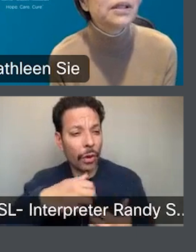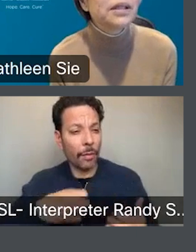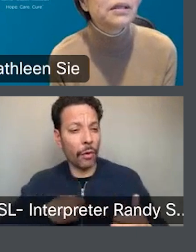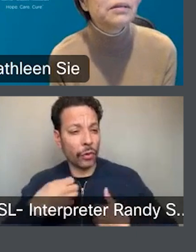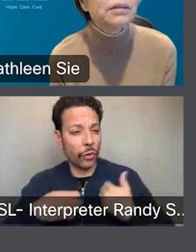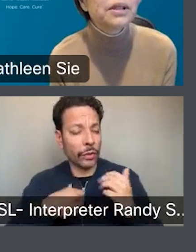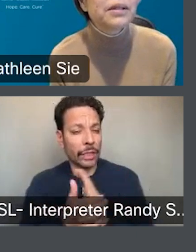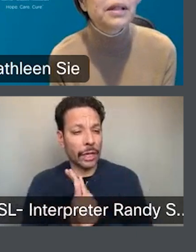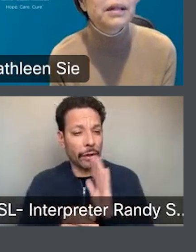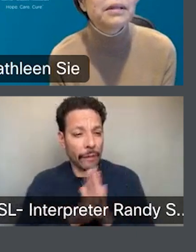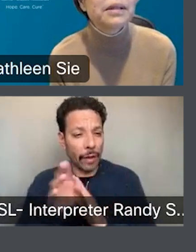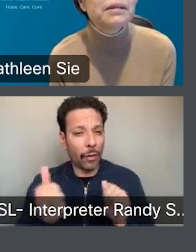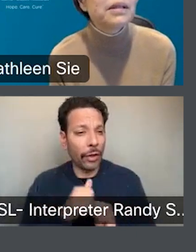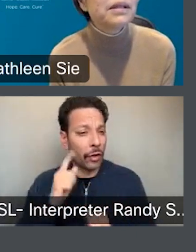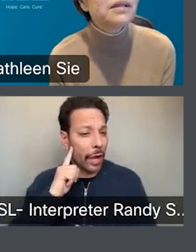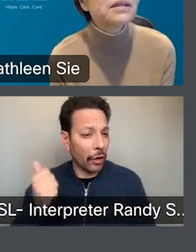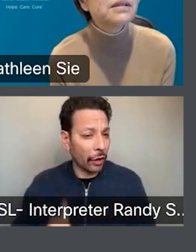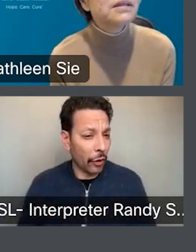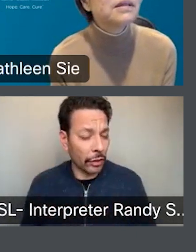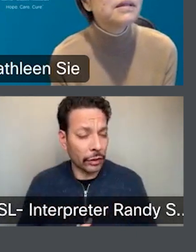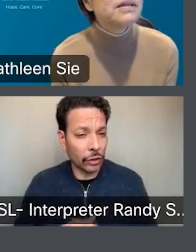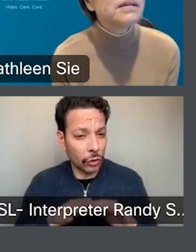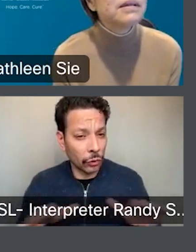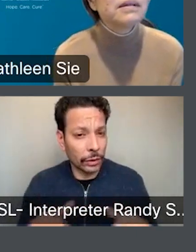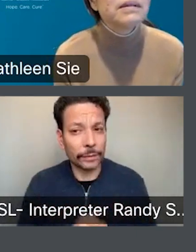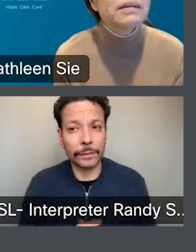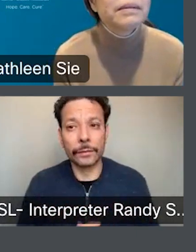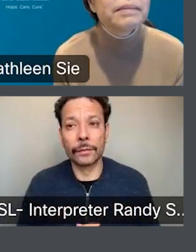the children with unilateral hearing loss?